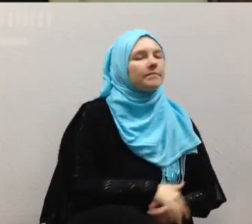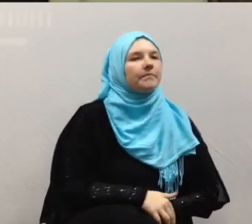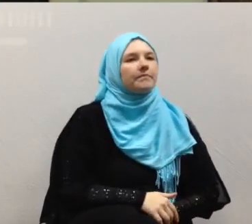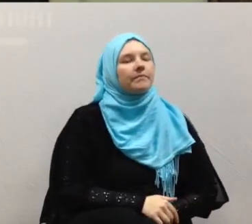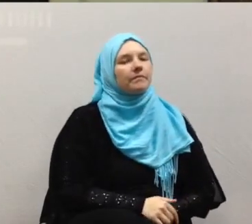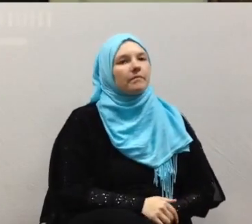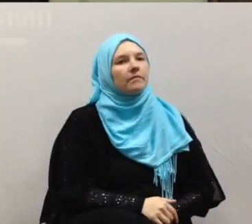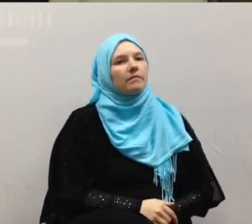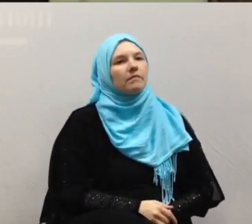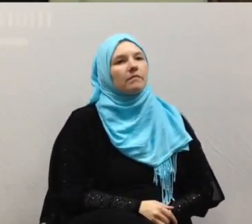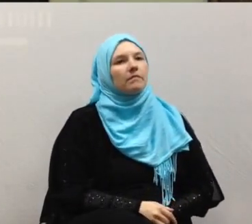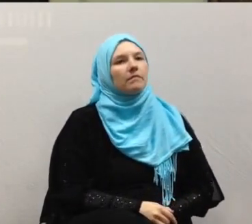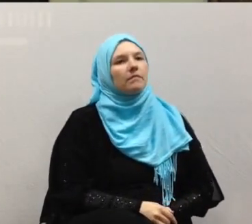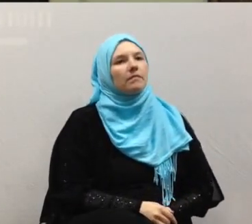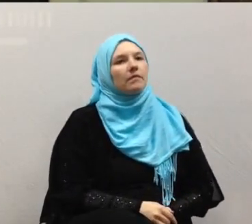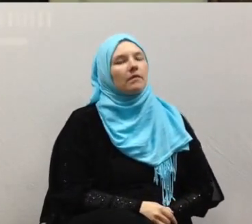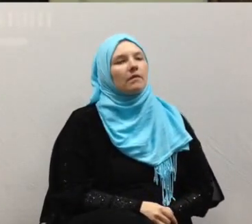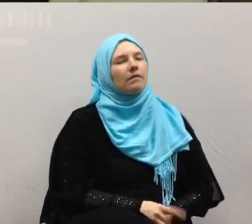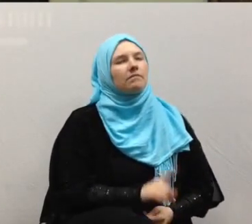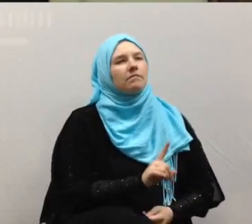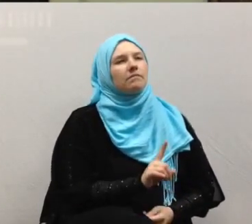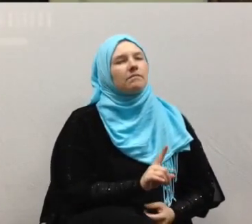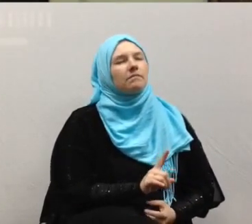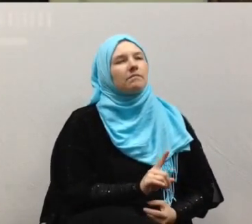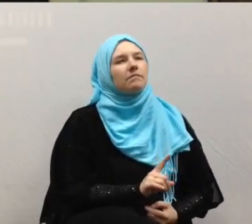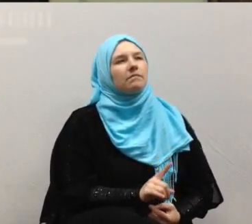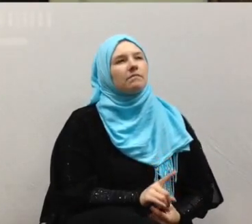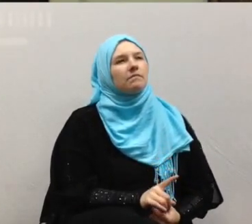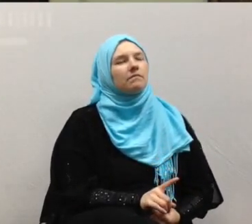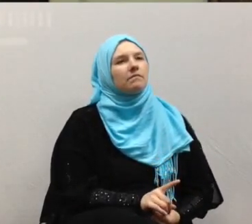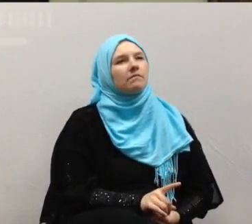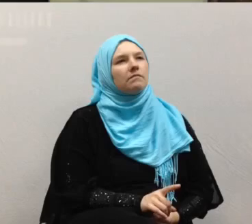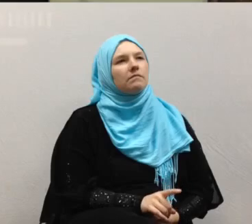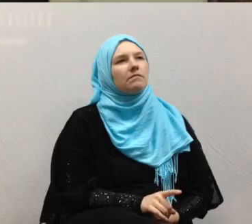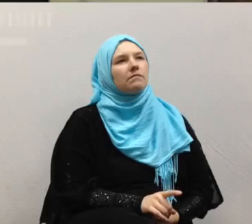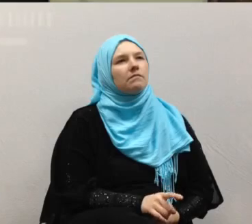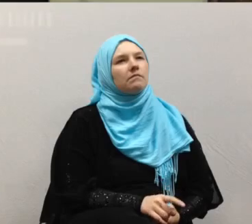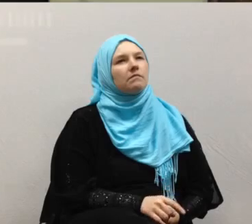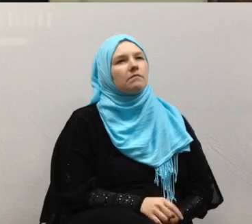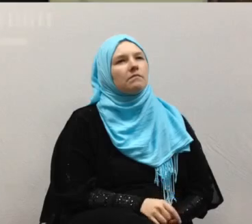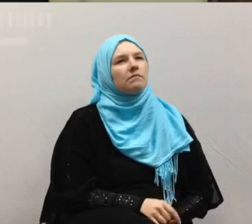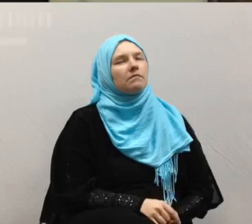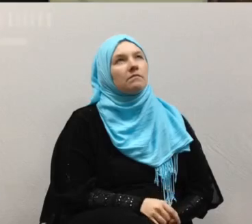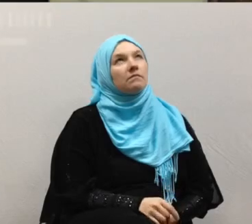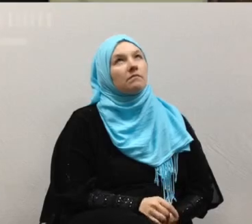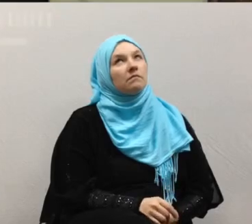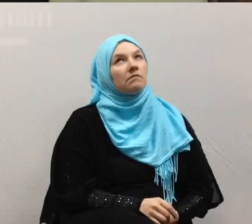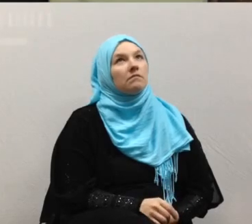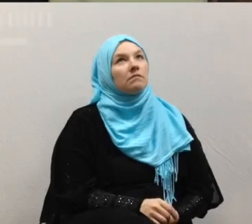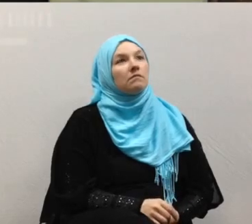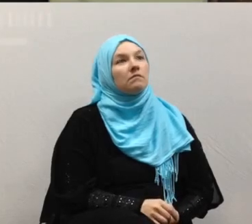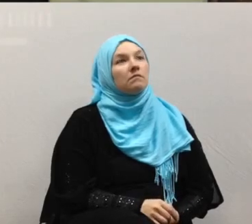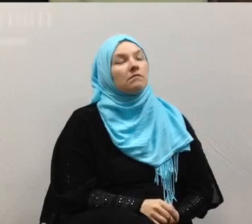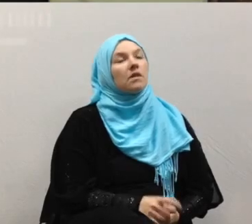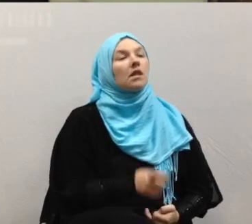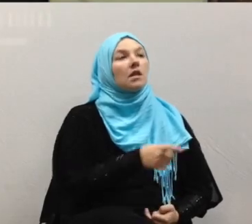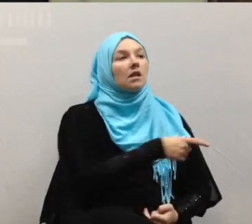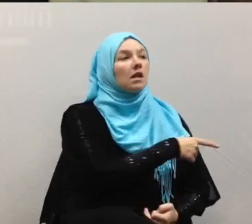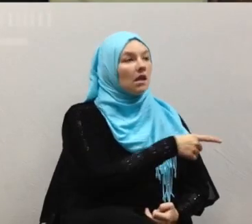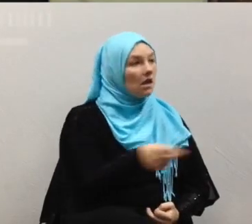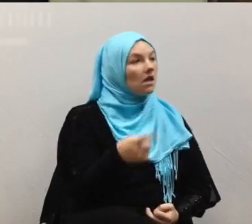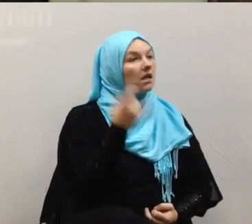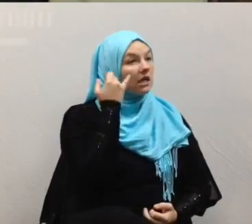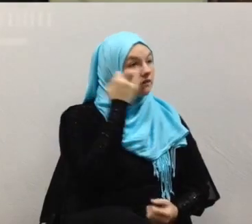be a sign for the believers, and that He may guide you to a straight path. So Allah subhanahu wa ta'ala, when He